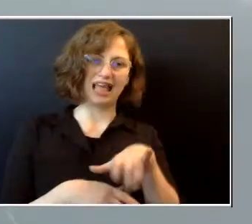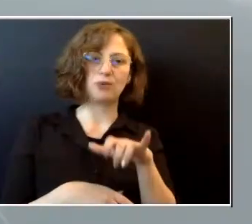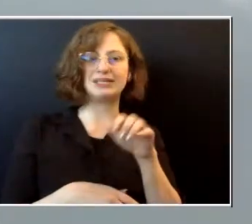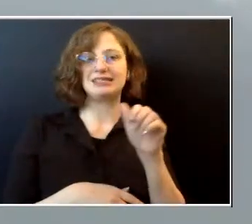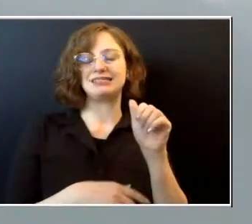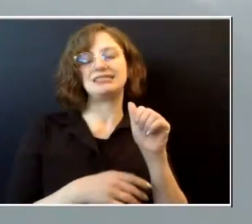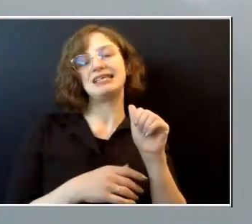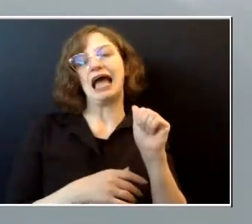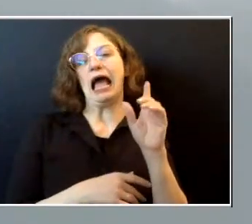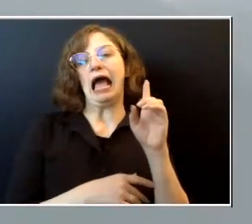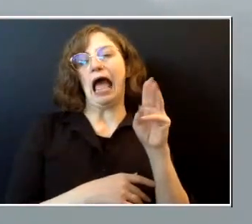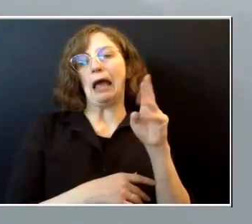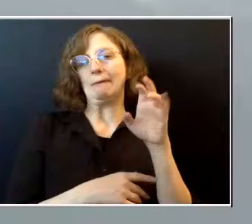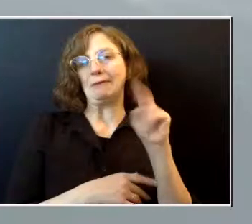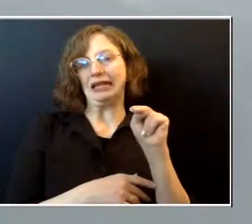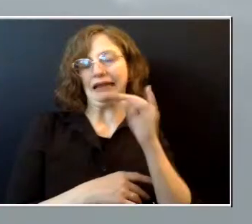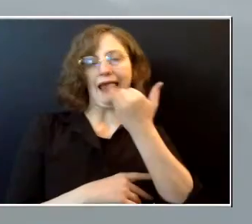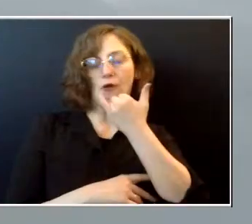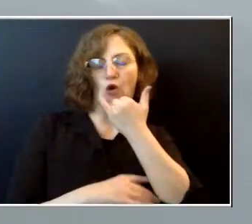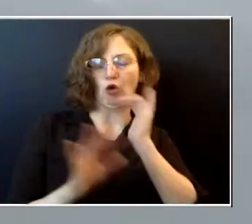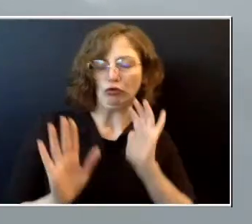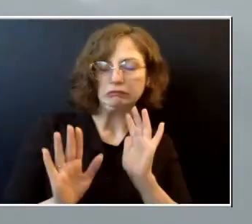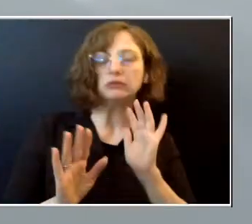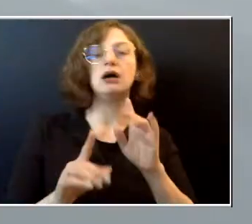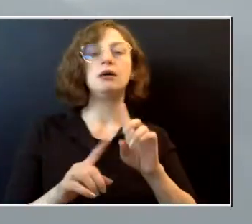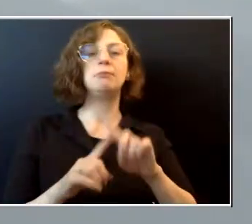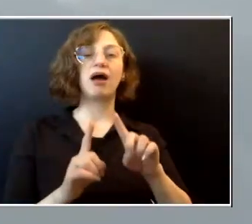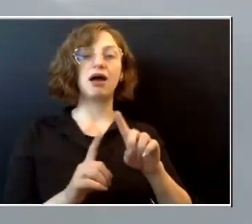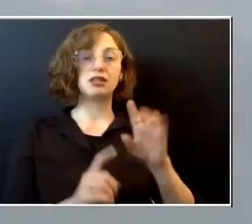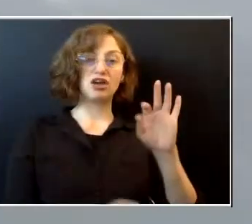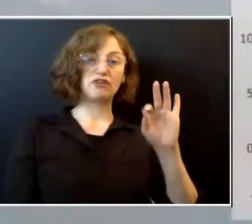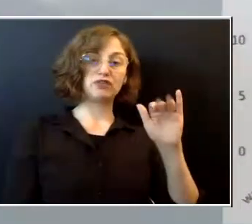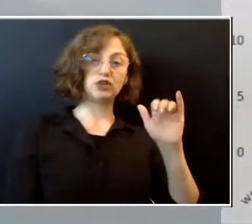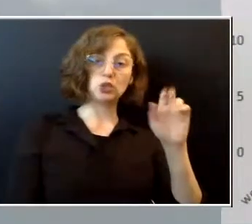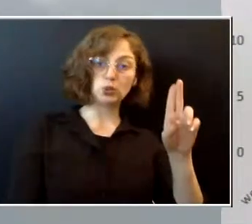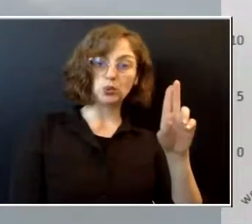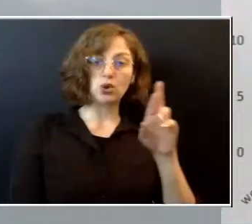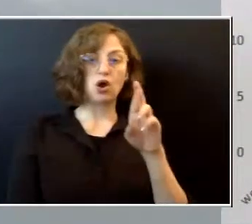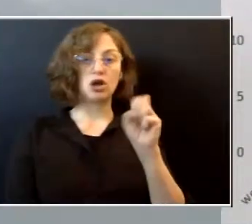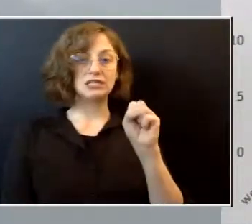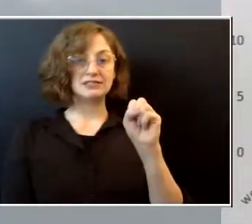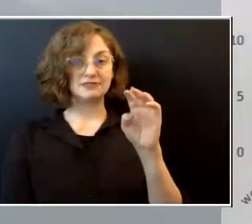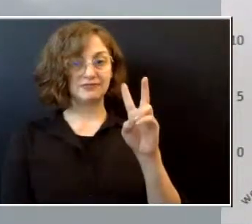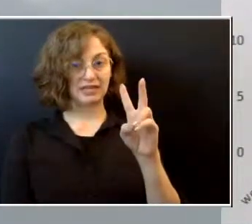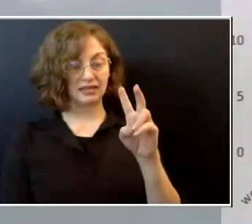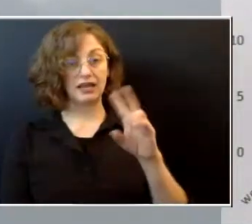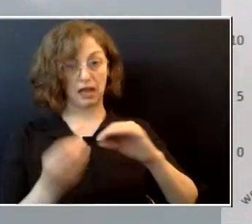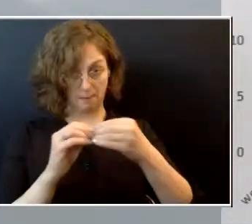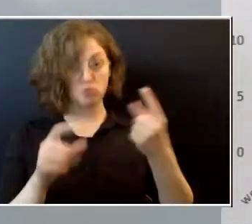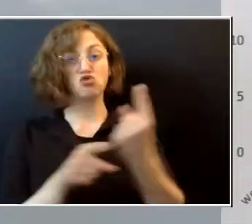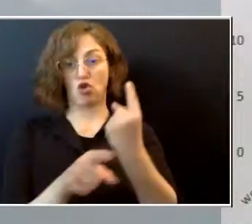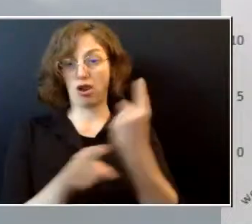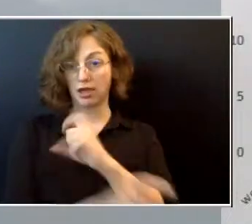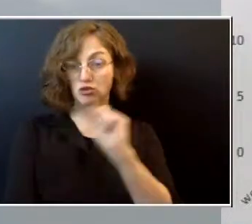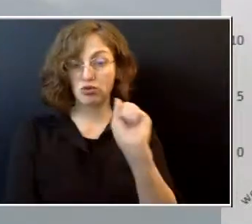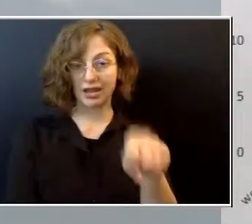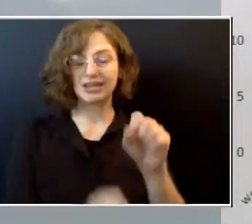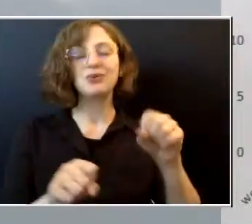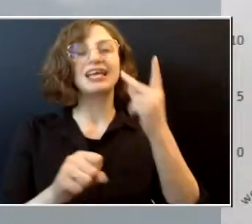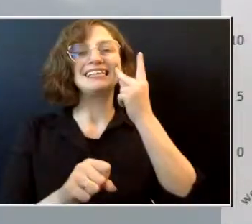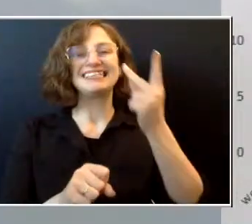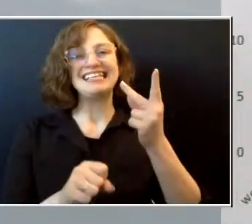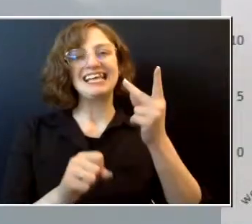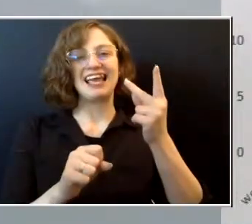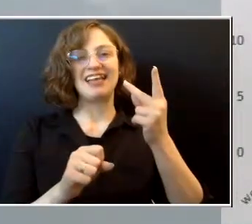issue. But the influenza and the RSV numbers are accurate, and we would say that you can see there that they have been higher than the